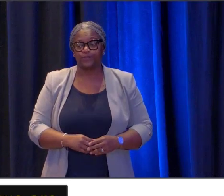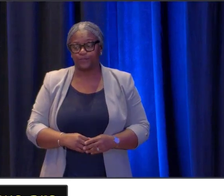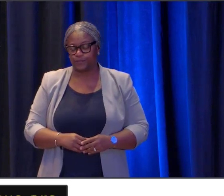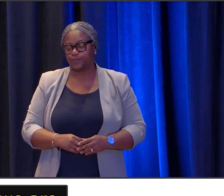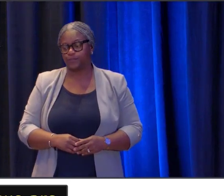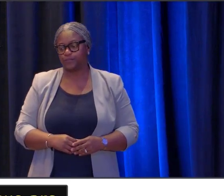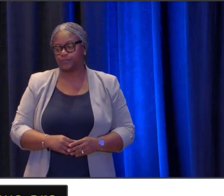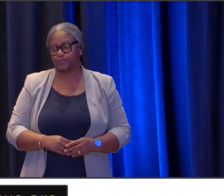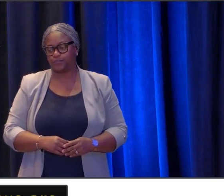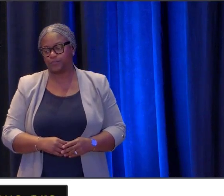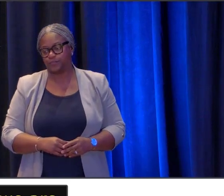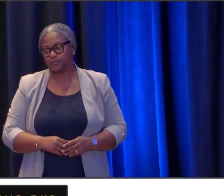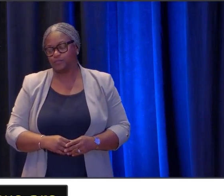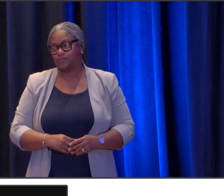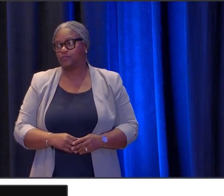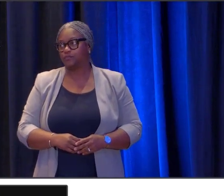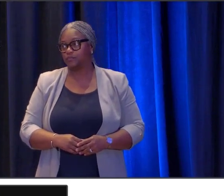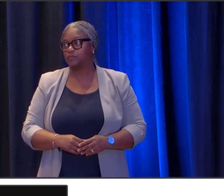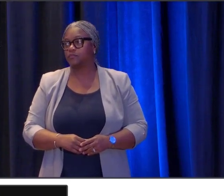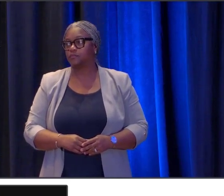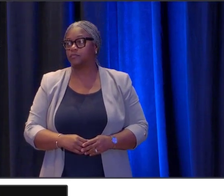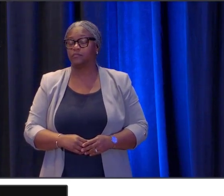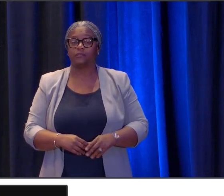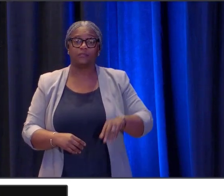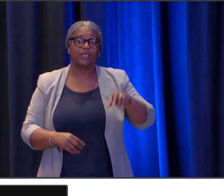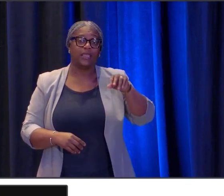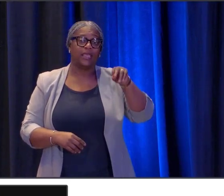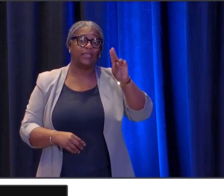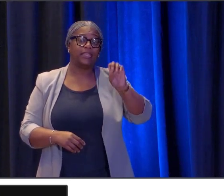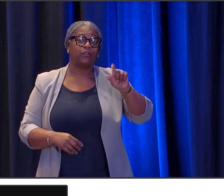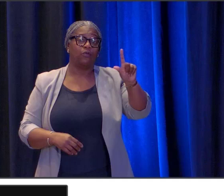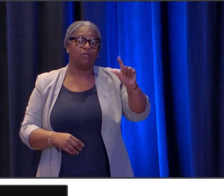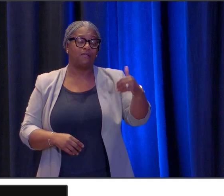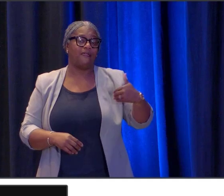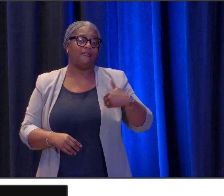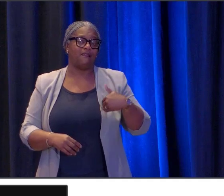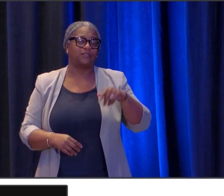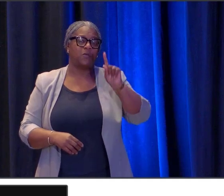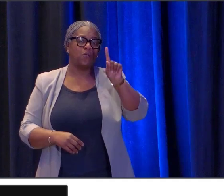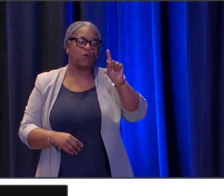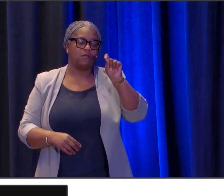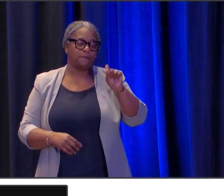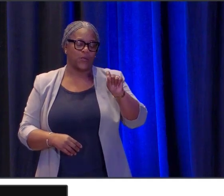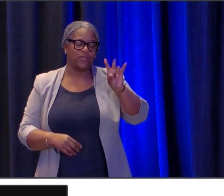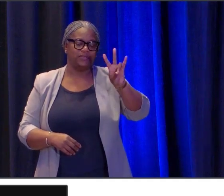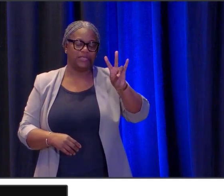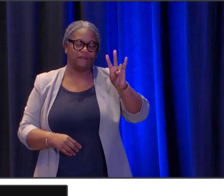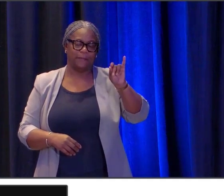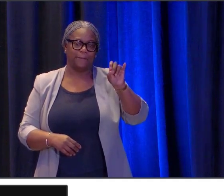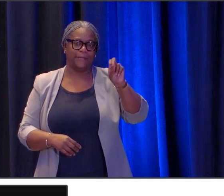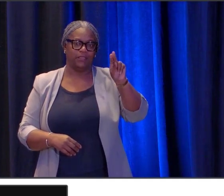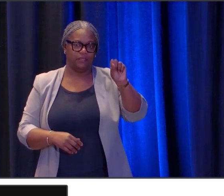Right now, I was pleased to say that Nickel is operating on a $1.7 million budget. That is increasing.